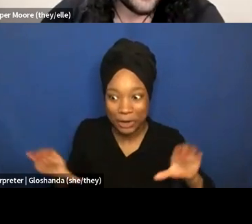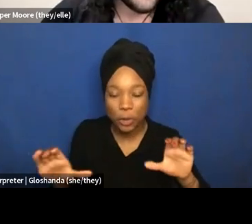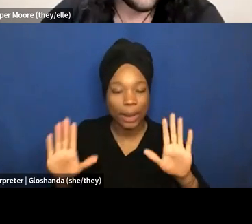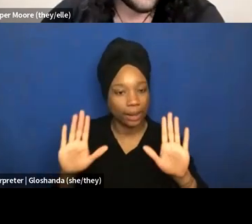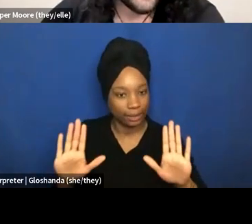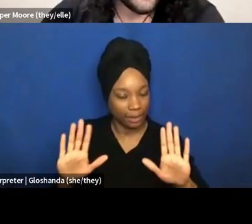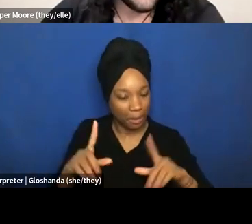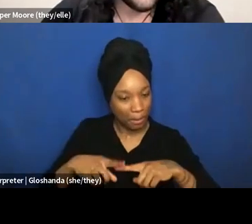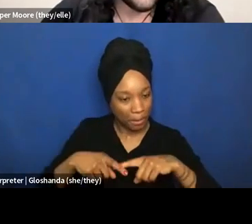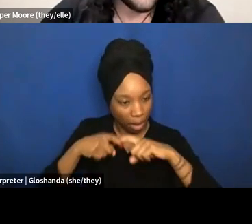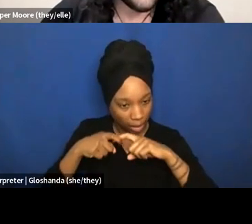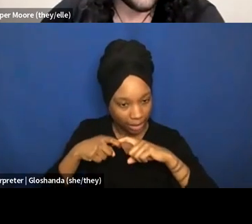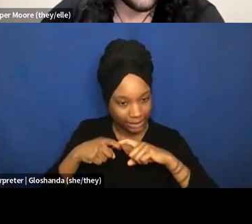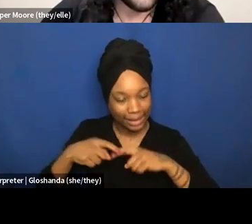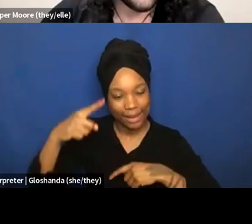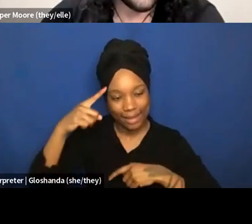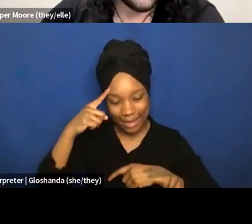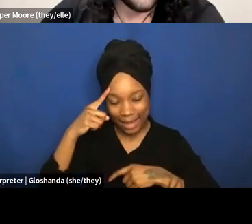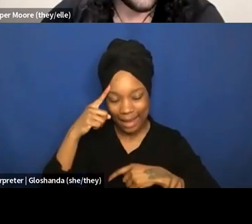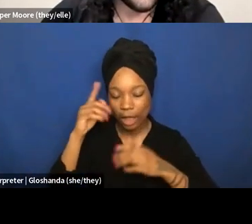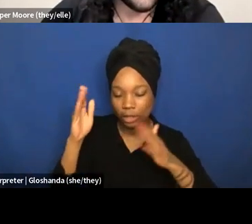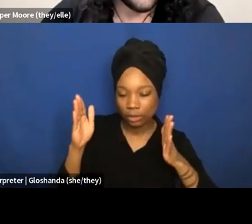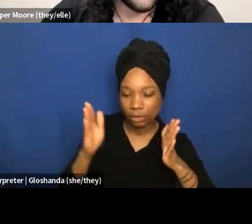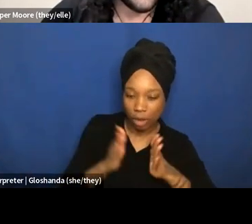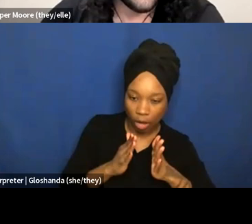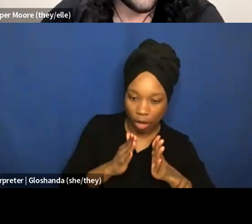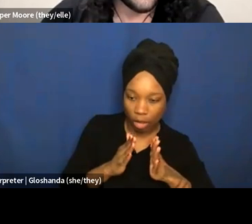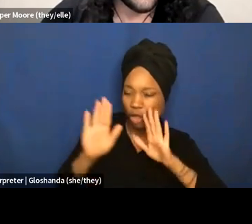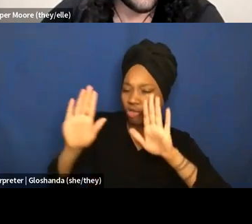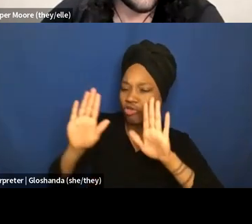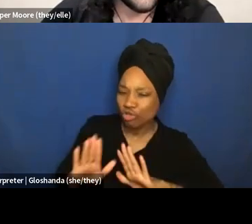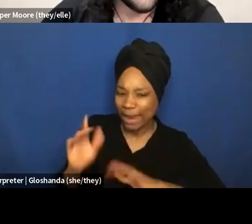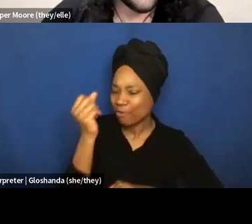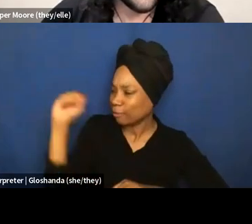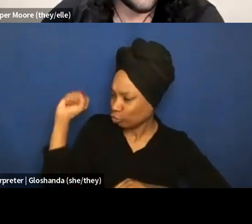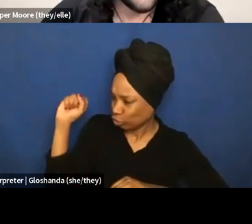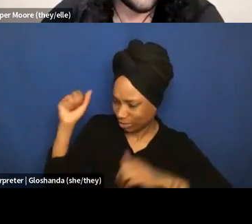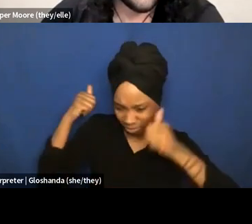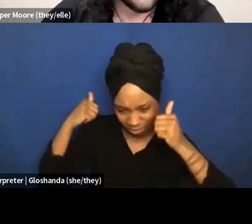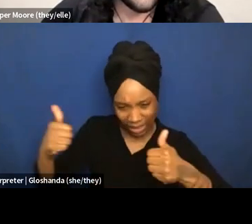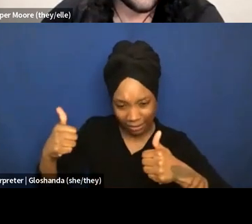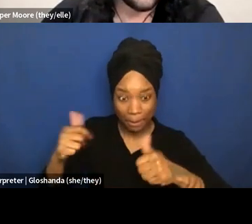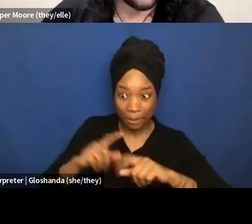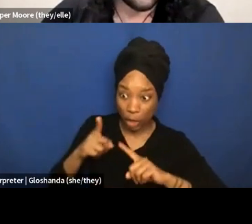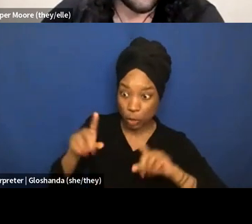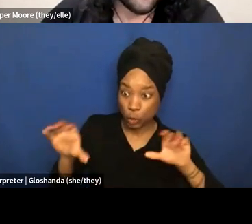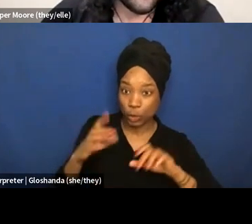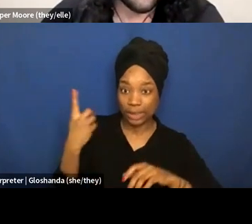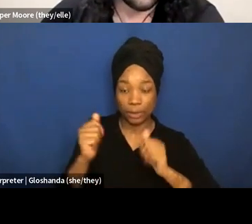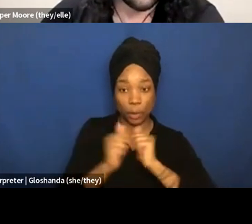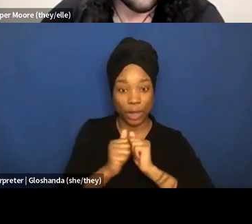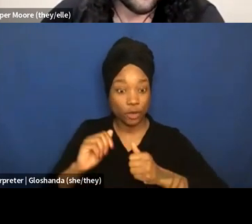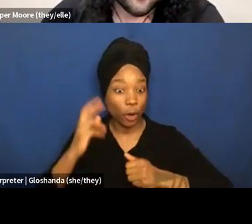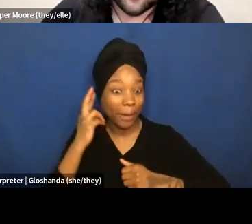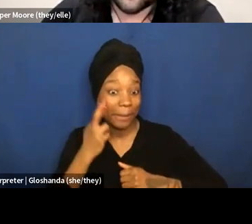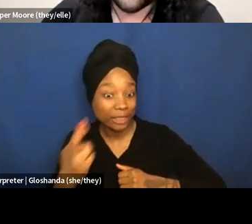small, great revolution, love it. Are you doing something with your neighbor? Are you doing things with your best friends or your